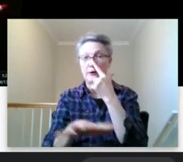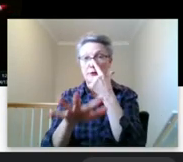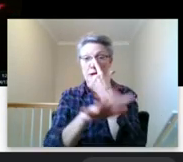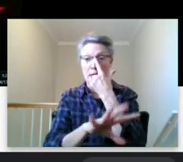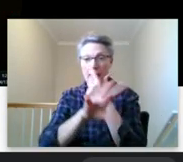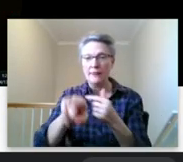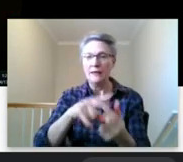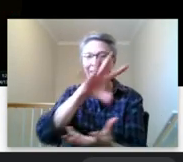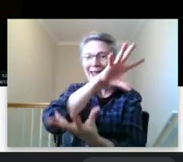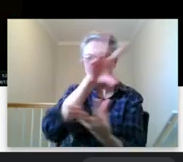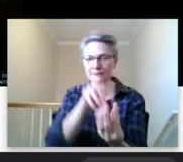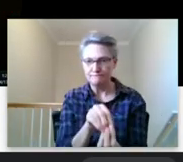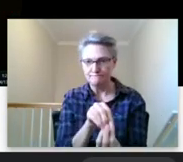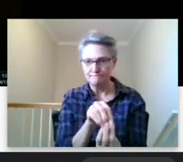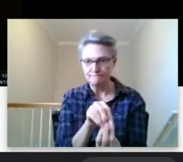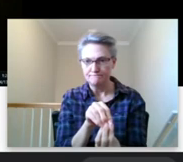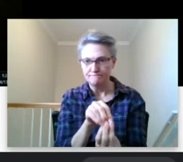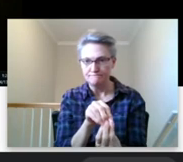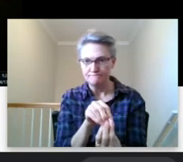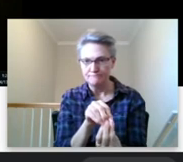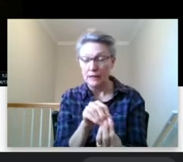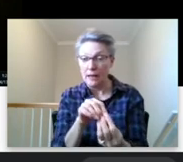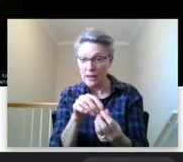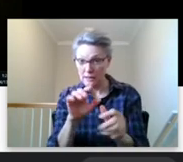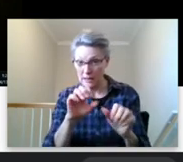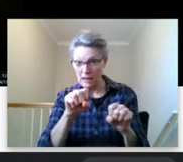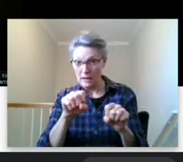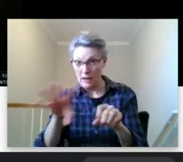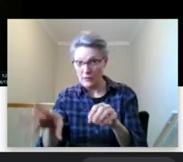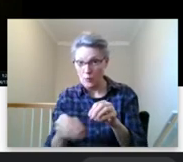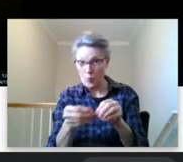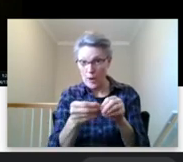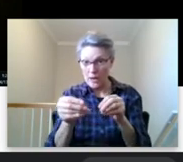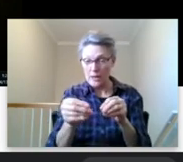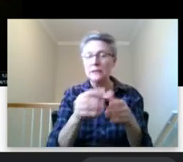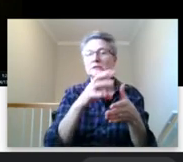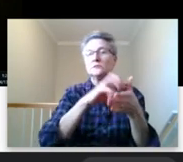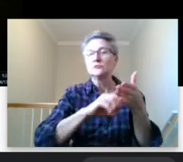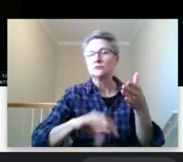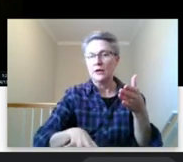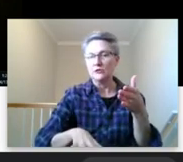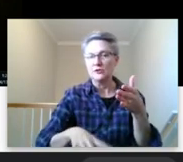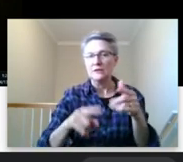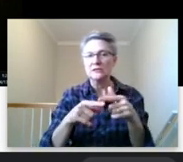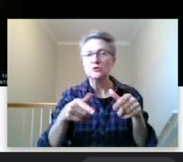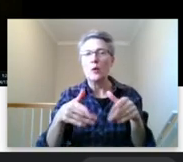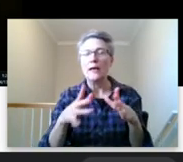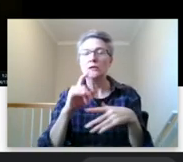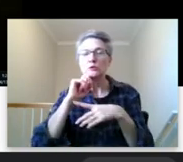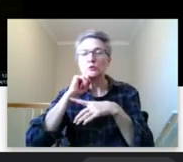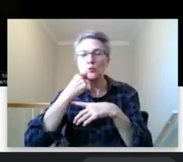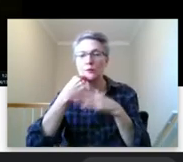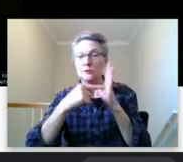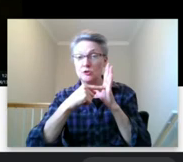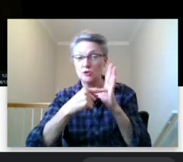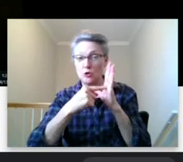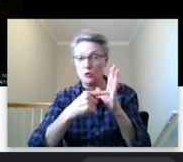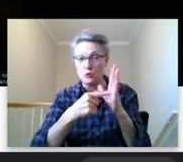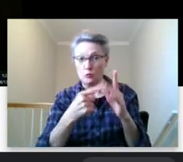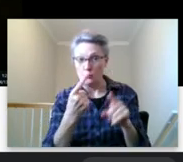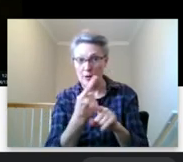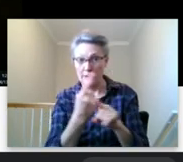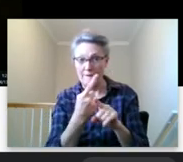together. Another thing that we could do is we could use subtraction. This method's pretty cool. I want to show you how that can work, right? So we